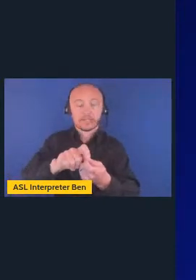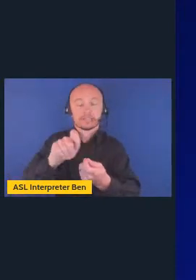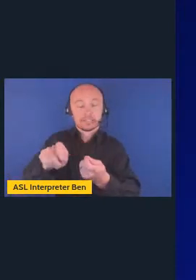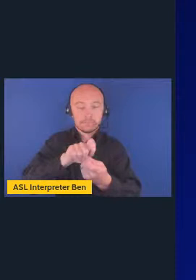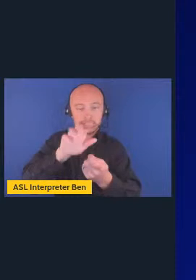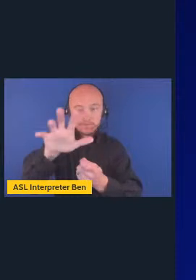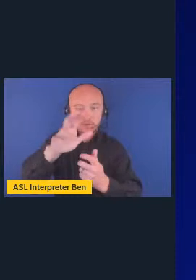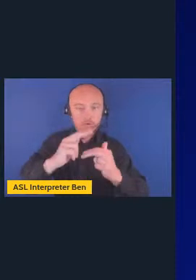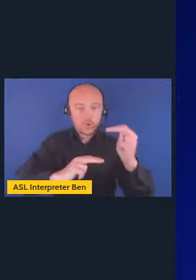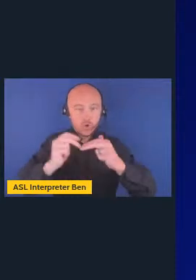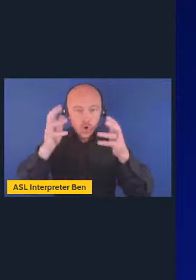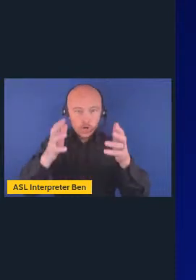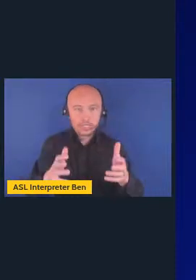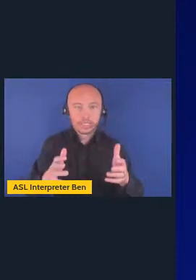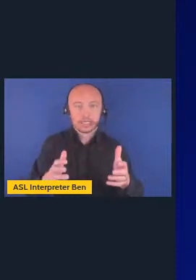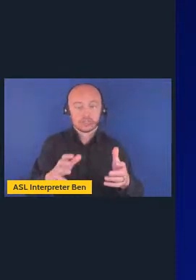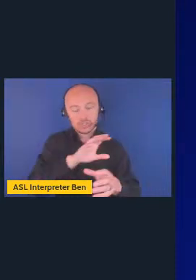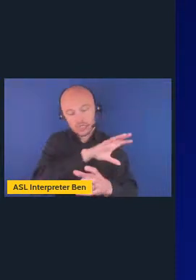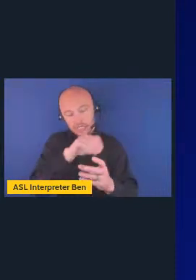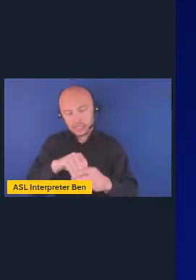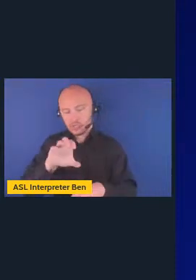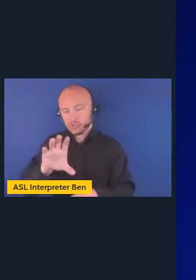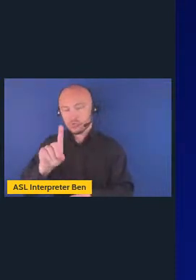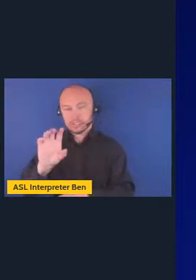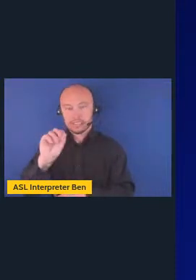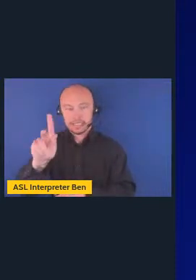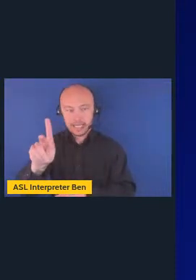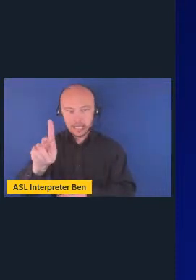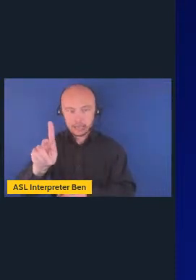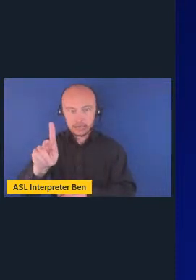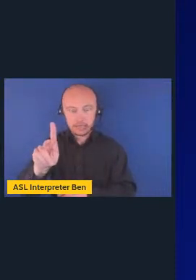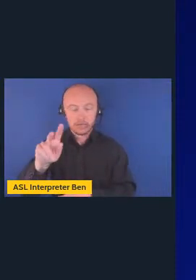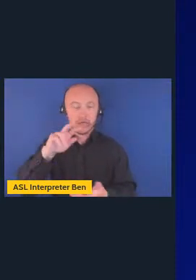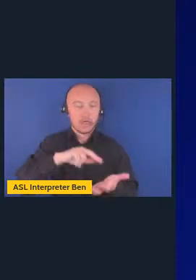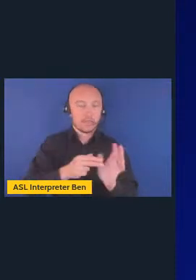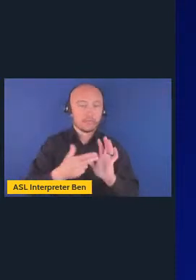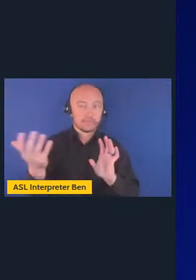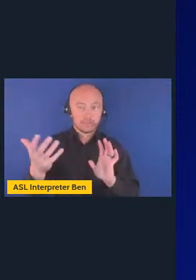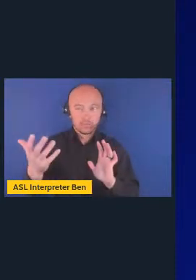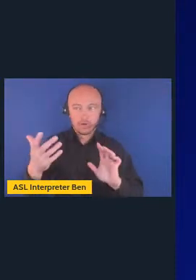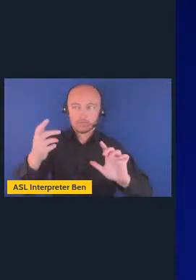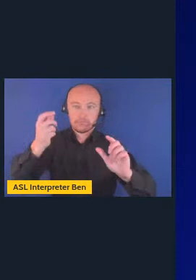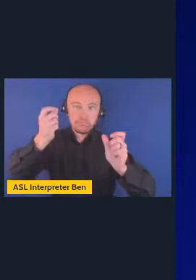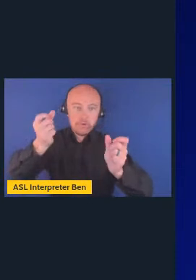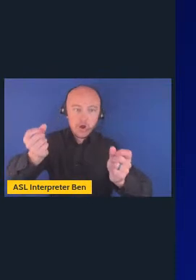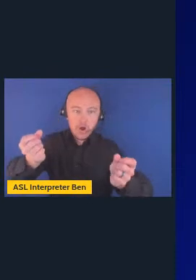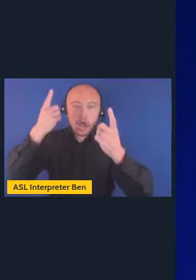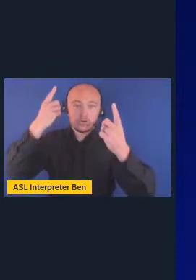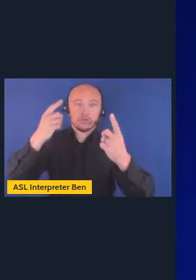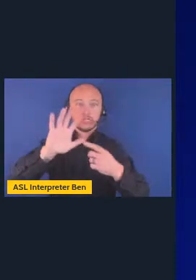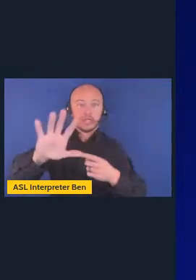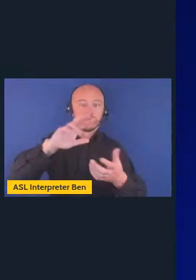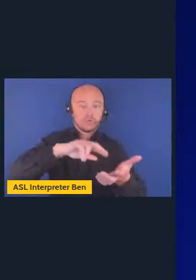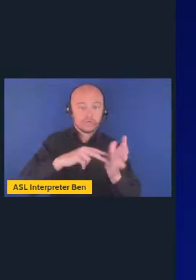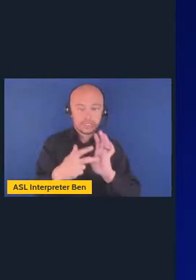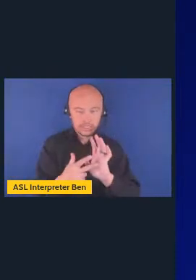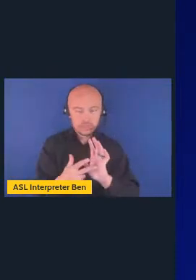architecture, right into your CDK code. It allows you to understand your intentions